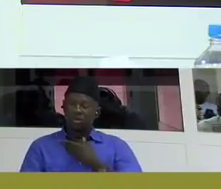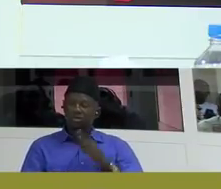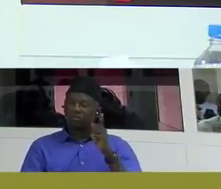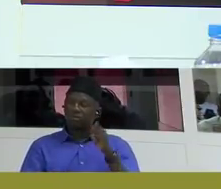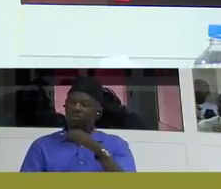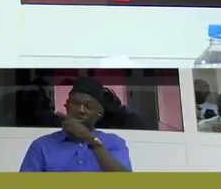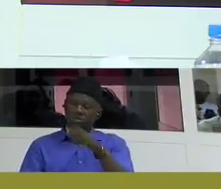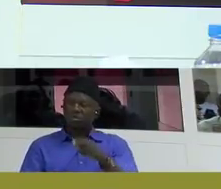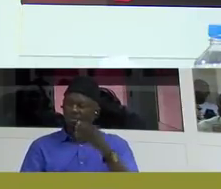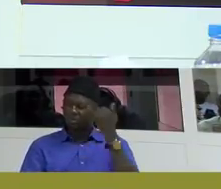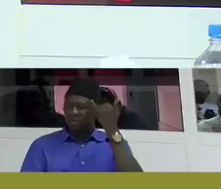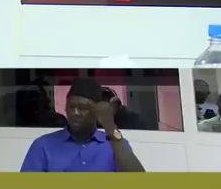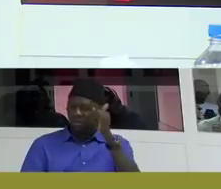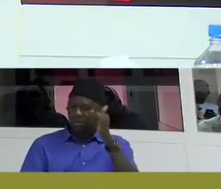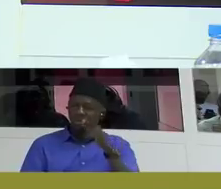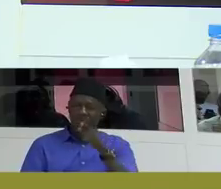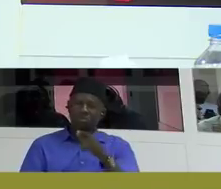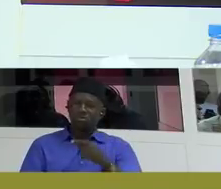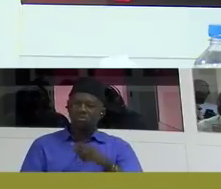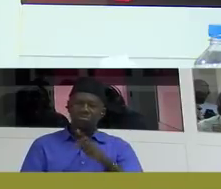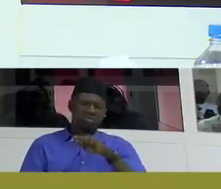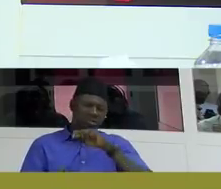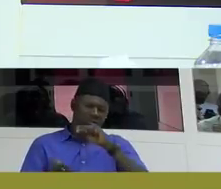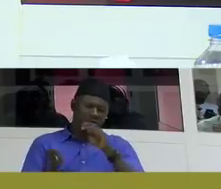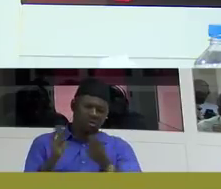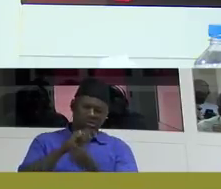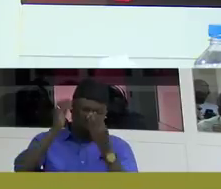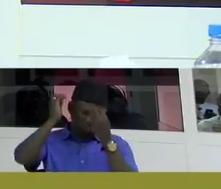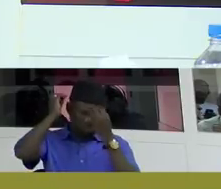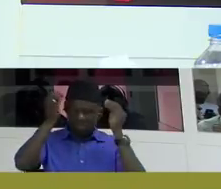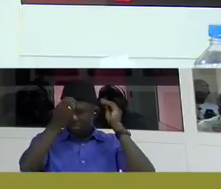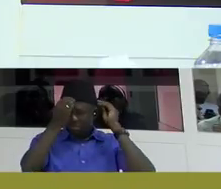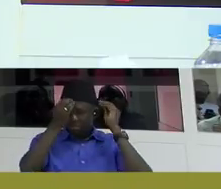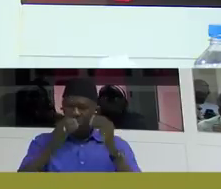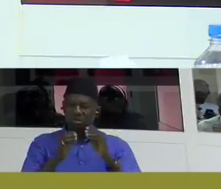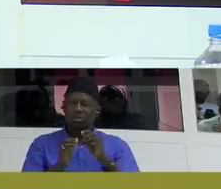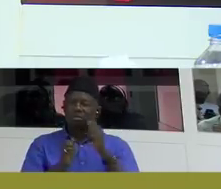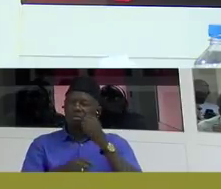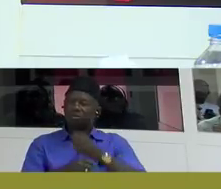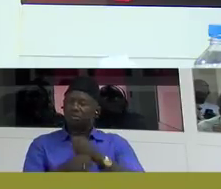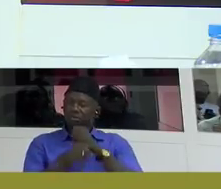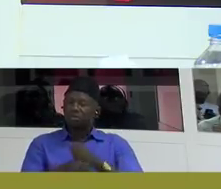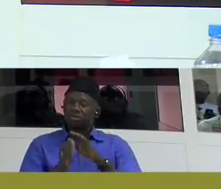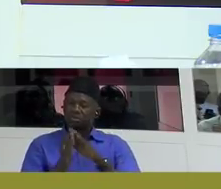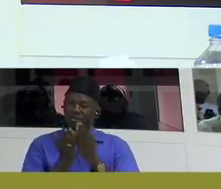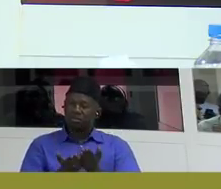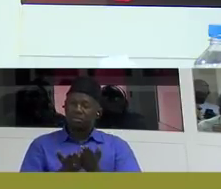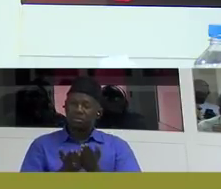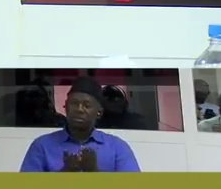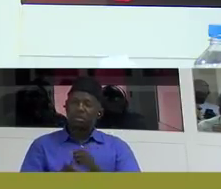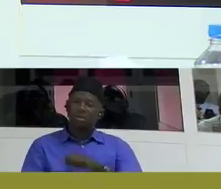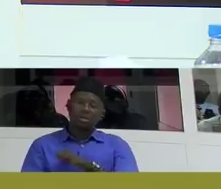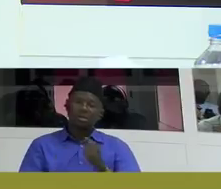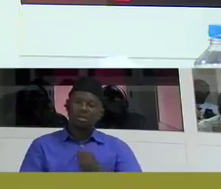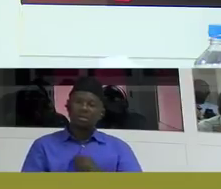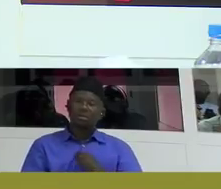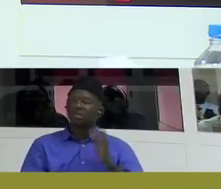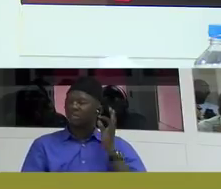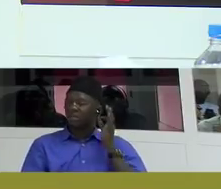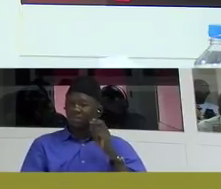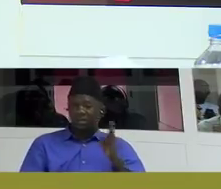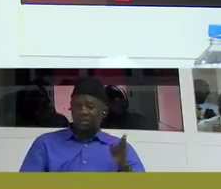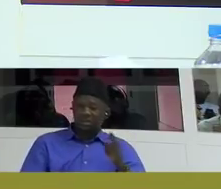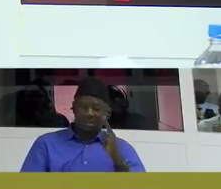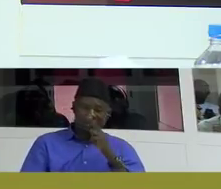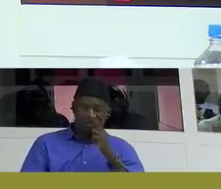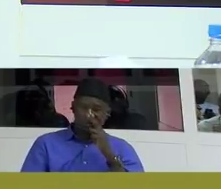concepts. You misinterpret the Bible. And she tried to correct